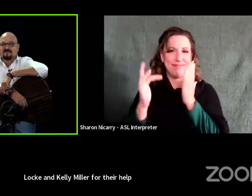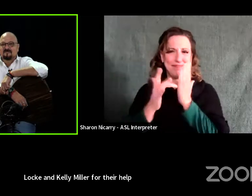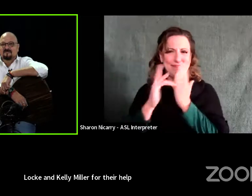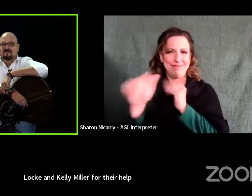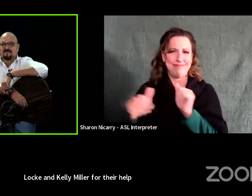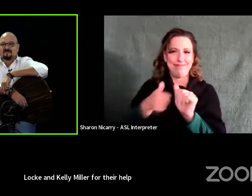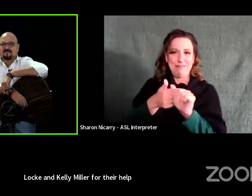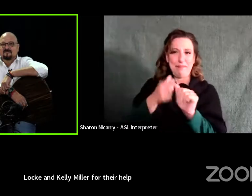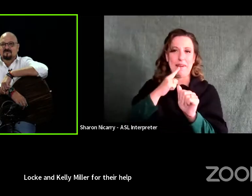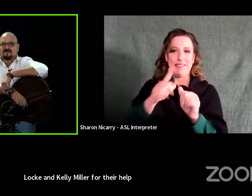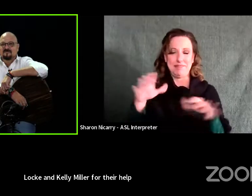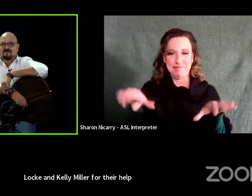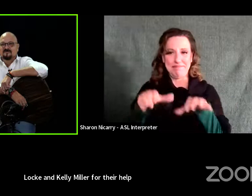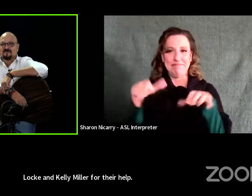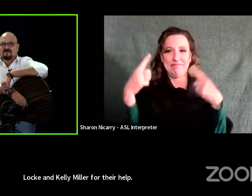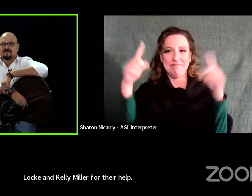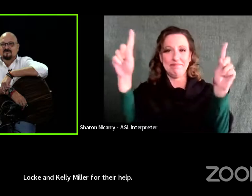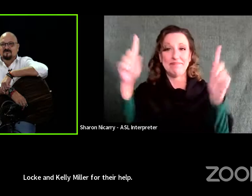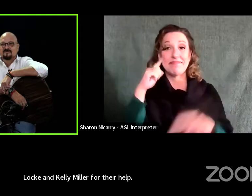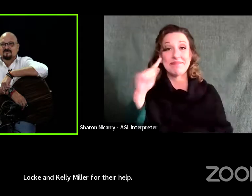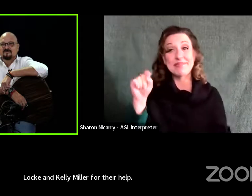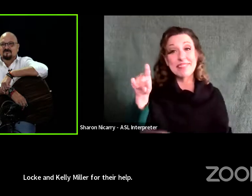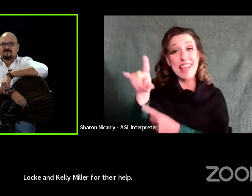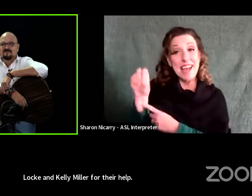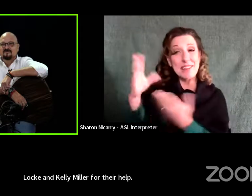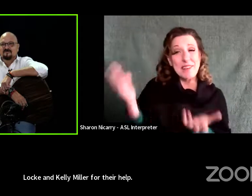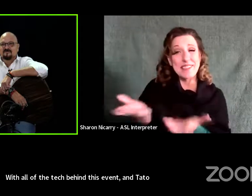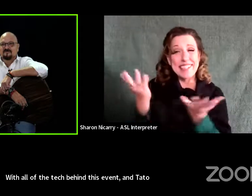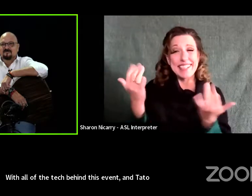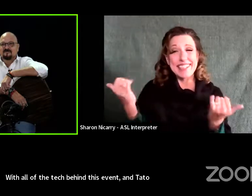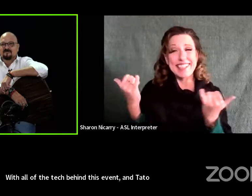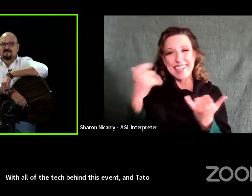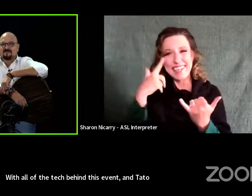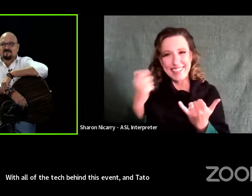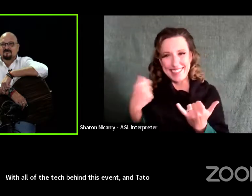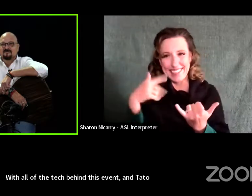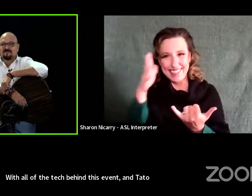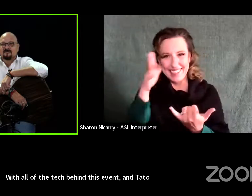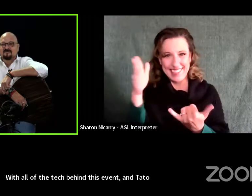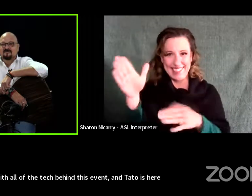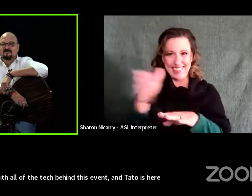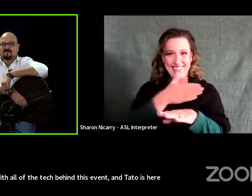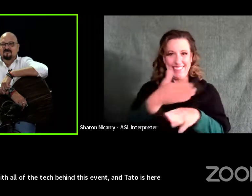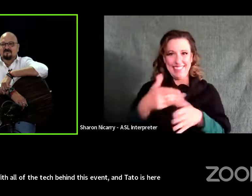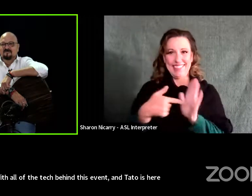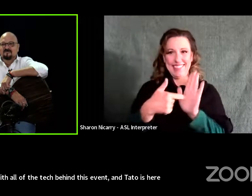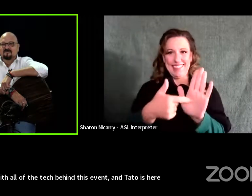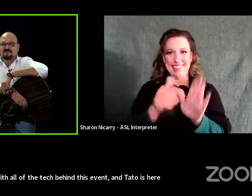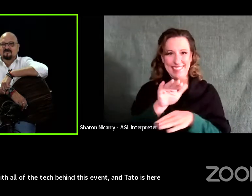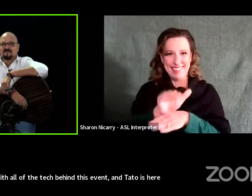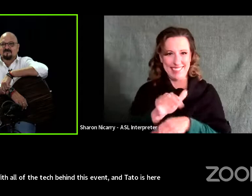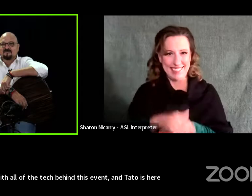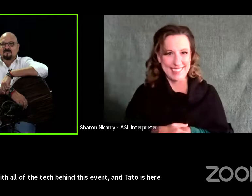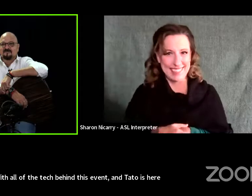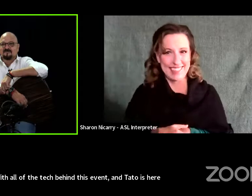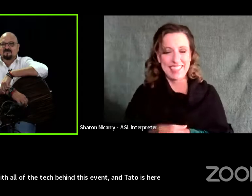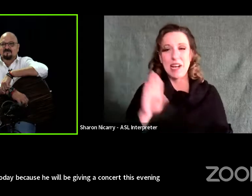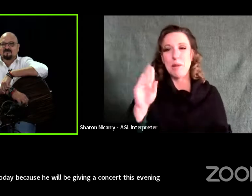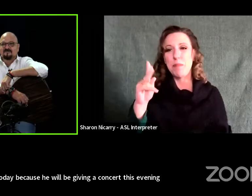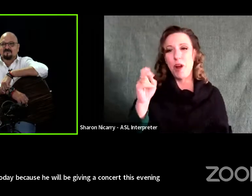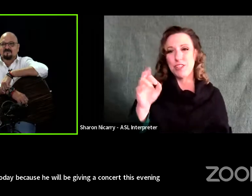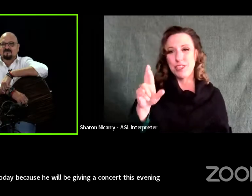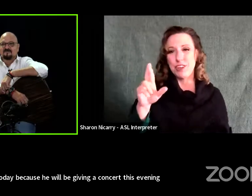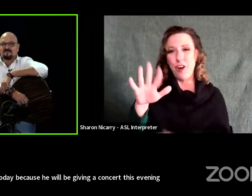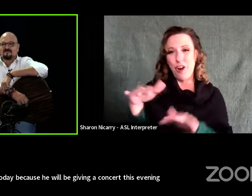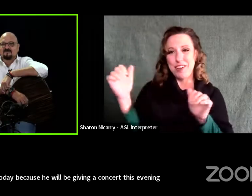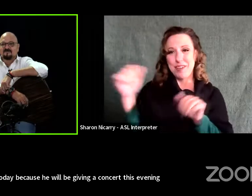this event. And Tato is here today because he will be giving a concert this evening in Barshinger Auditorium